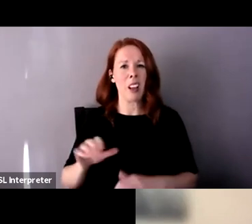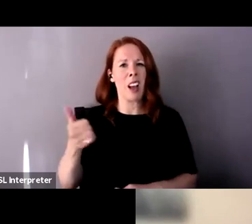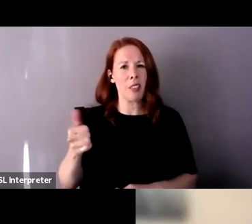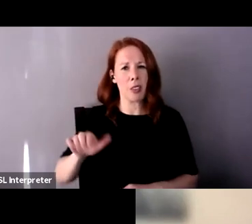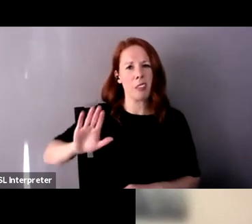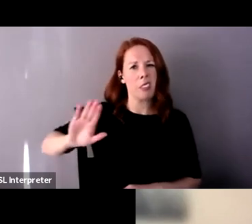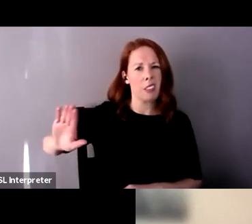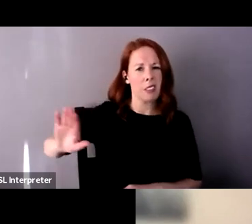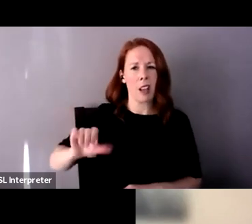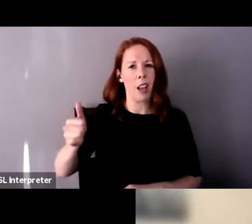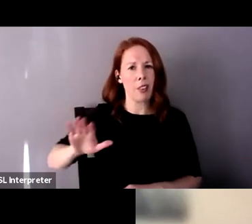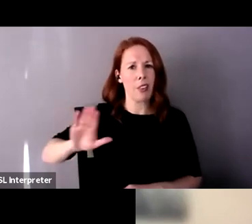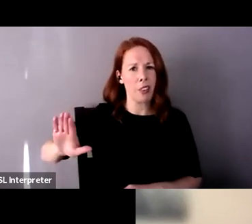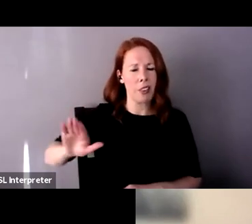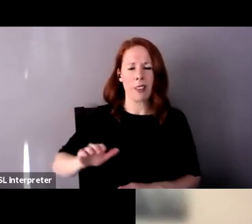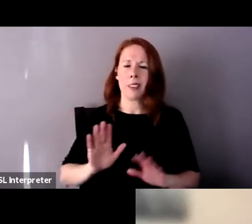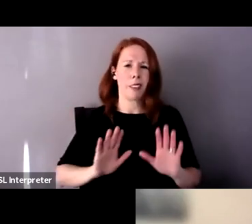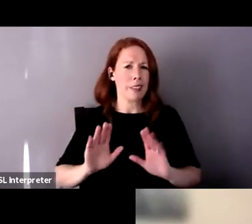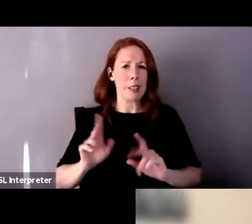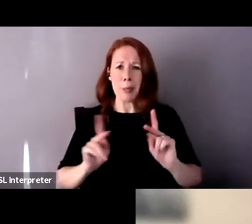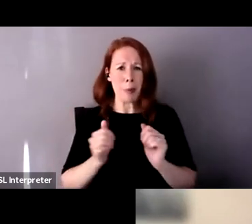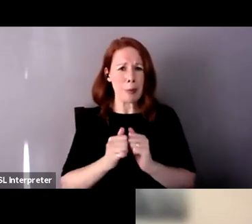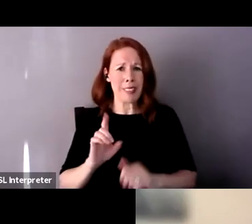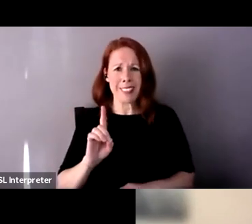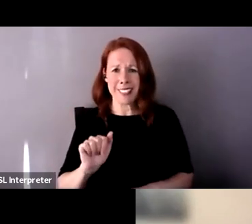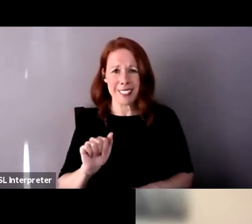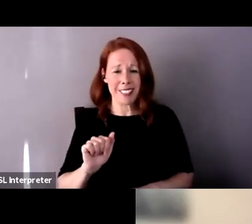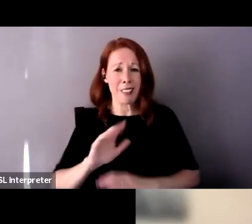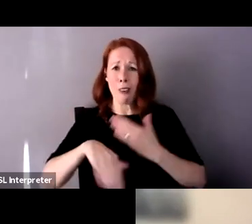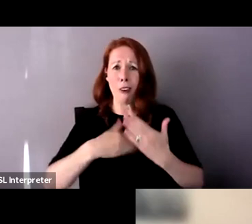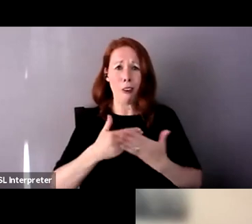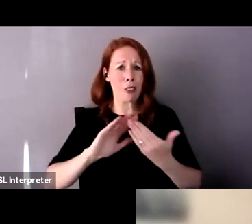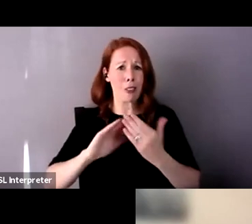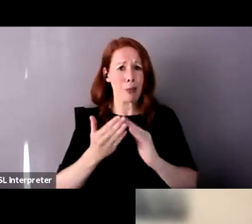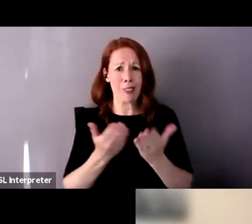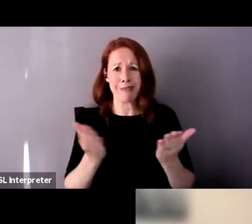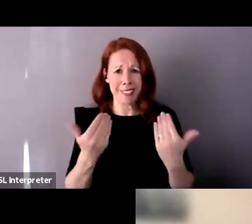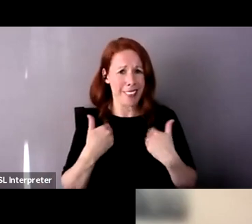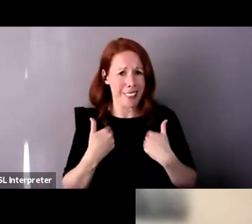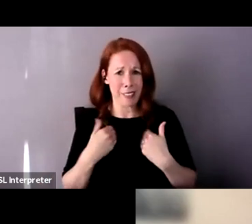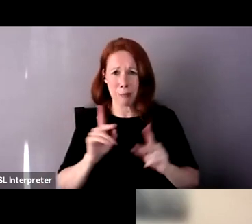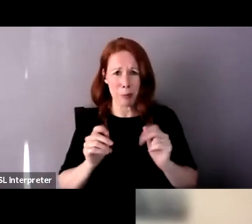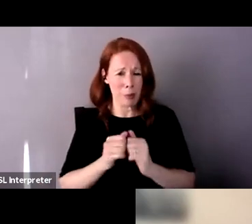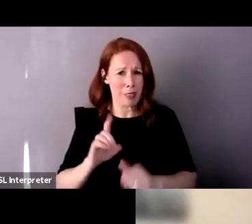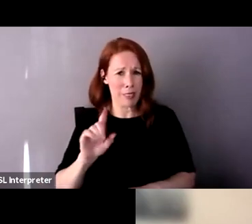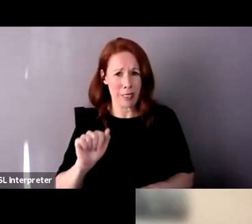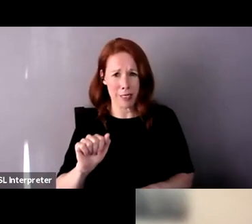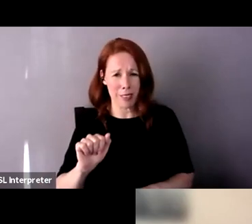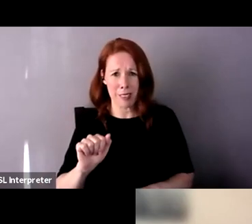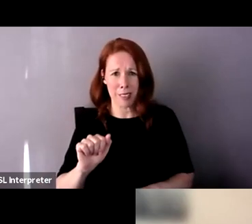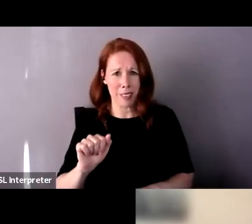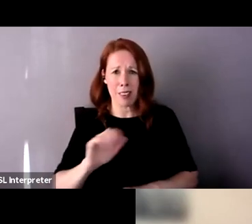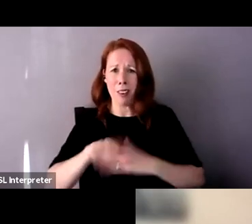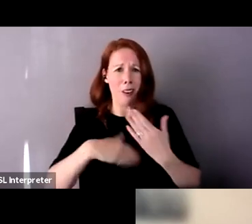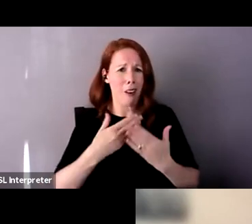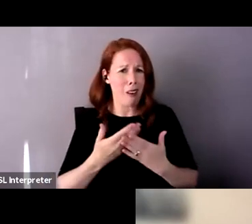it's over there, but there are people with disabilities in all of our communities, and it cuts across all groups.